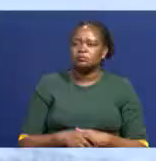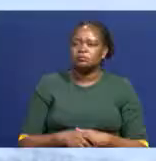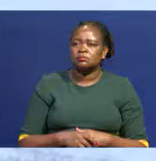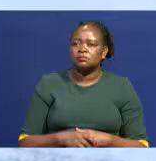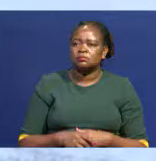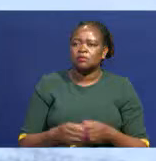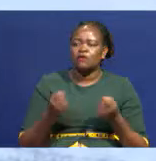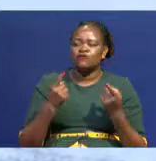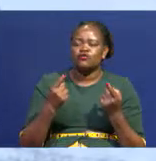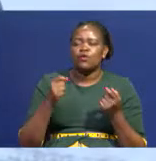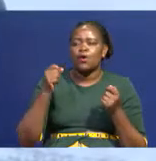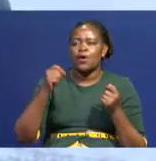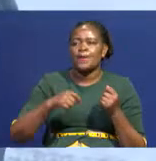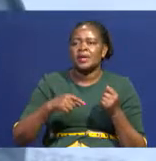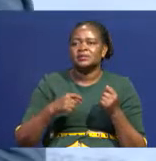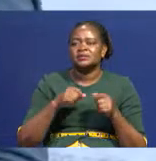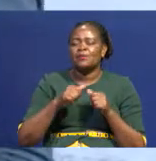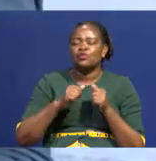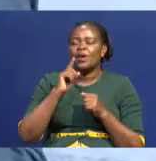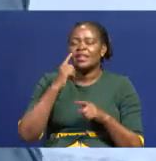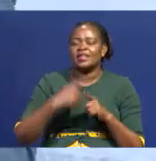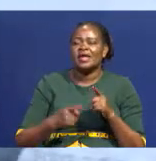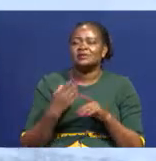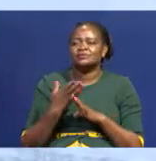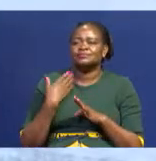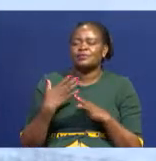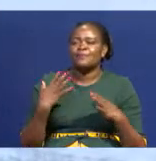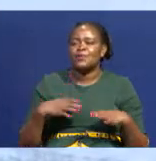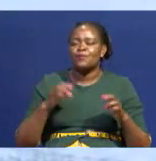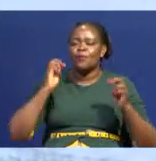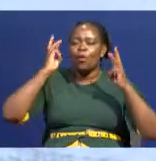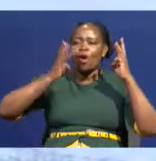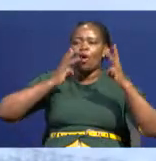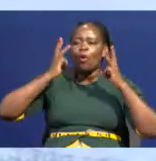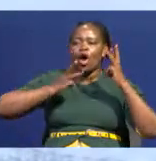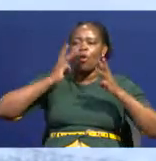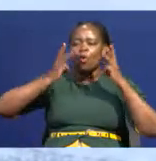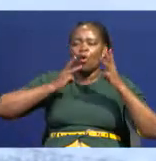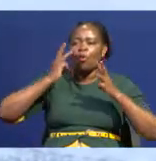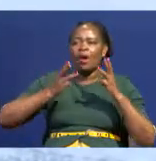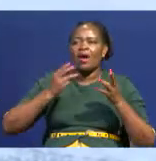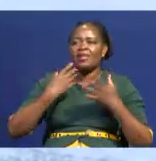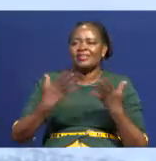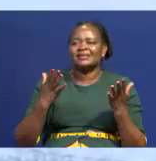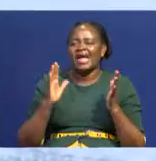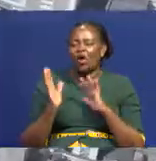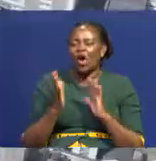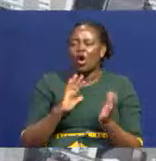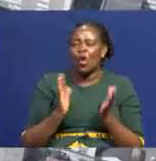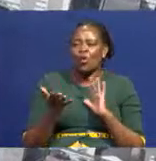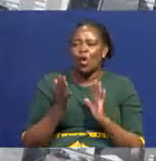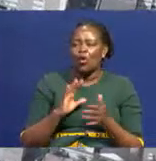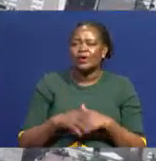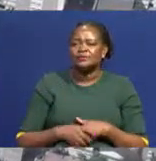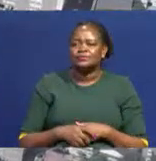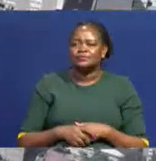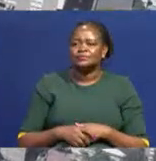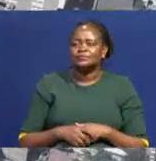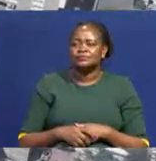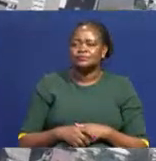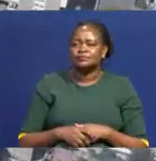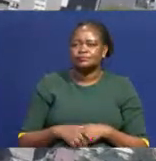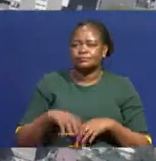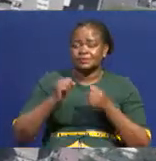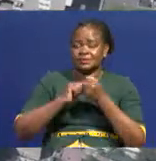Miezi chache na makaribu mwaka moja iliyopita watu walikuwa na wasiwasi. Mambo yanaenda namna gani? It's